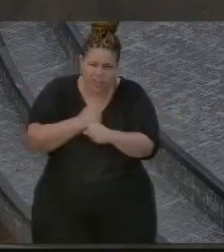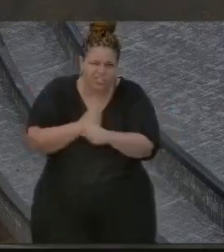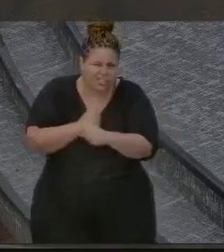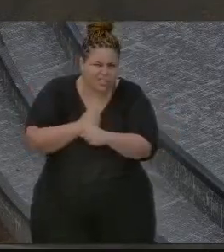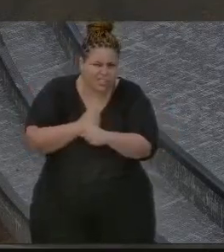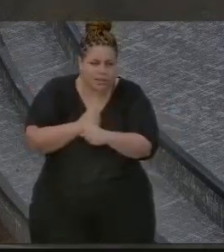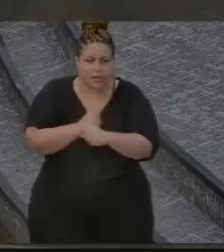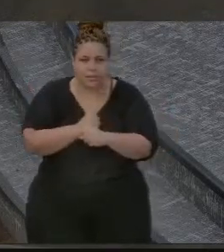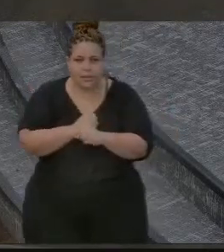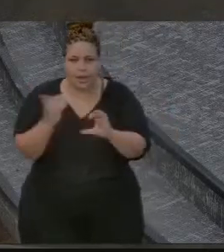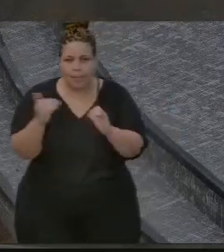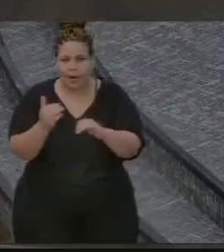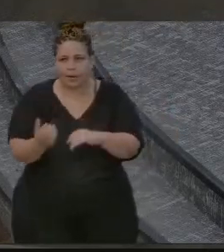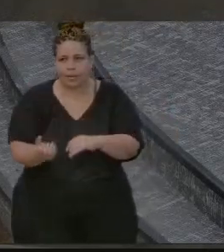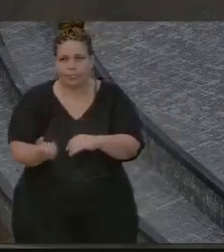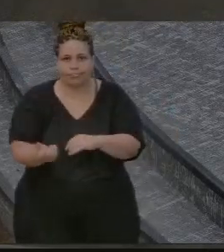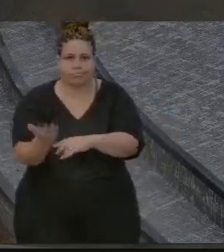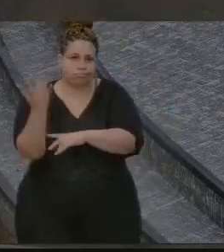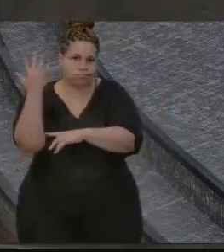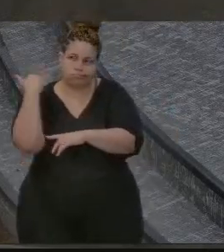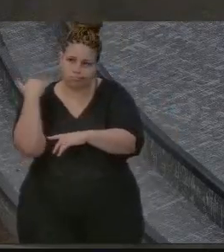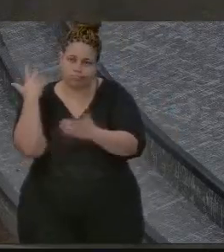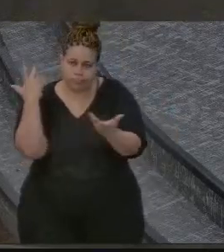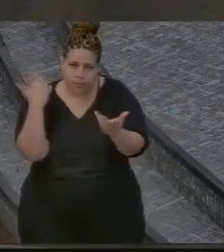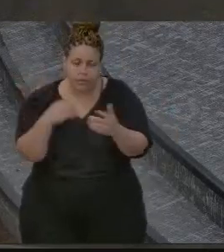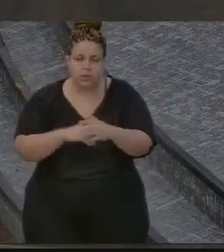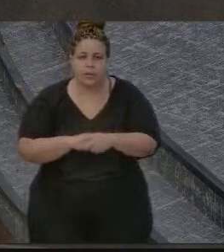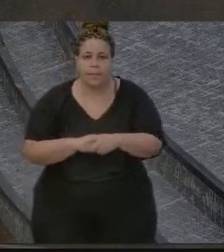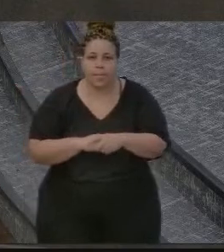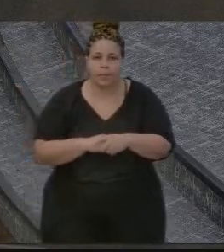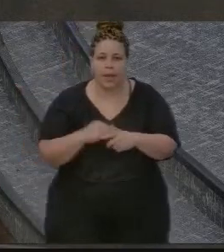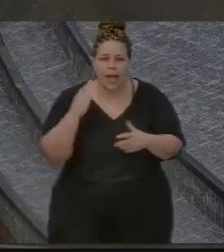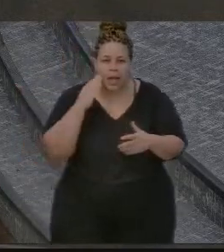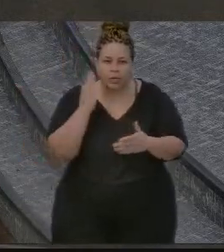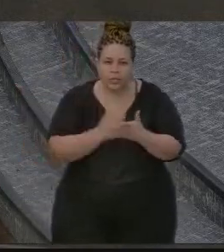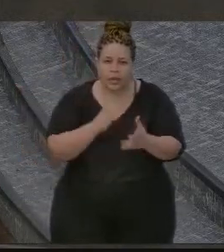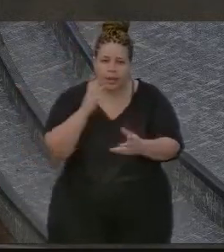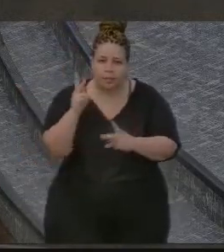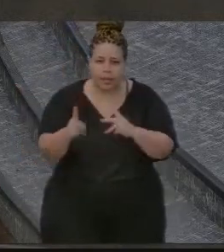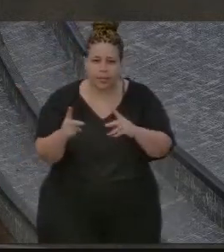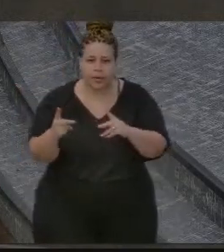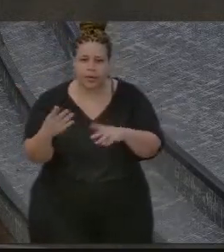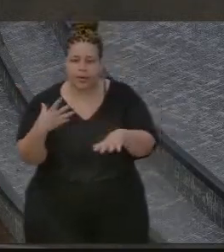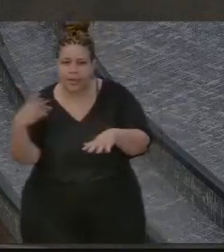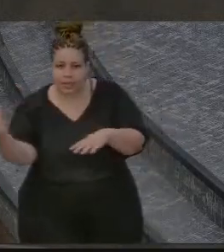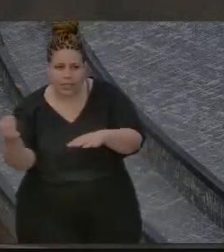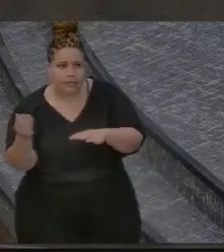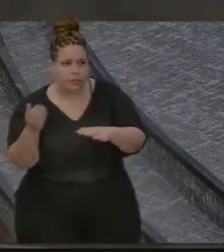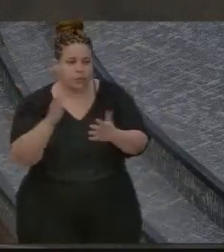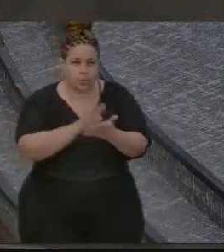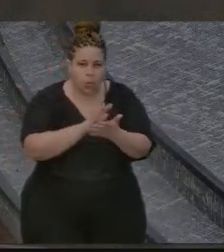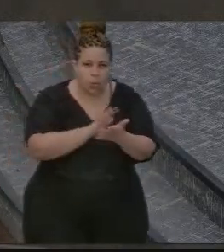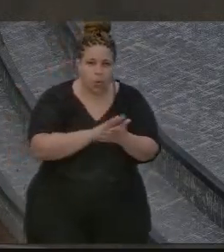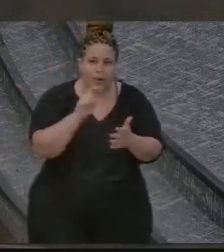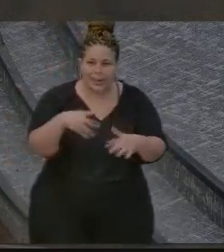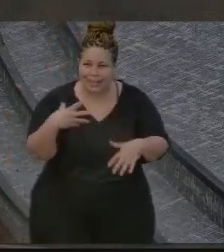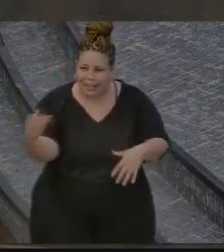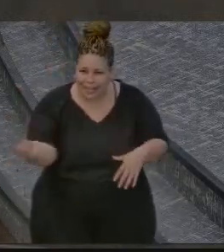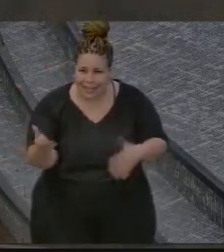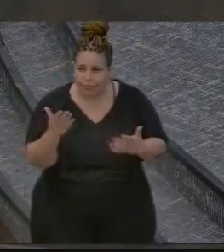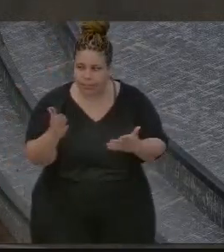And we know that people might still need leave. They might still get sick. Some of the other issues that